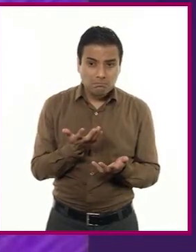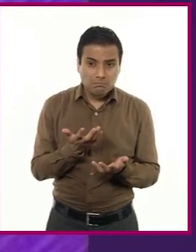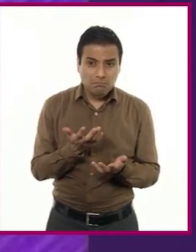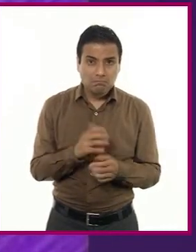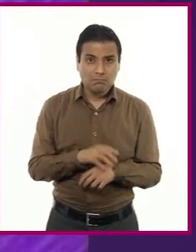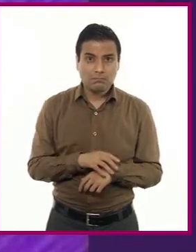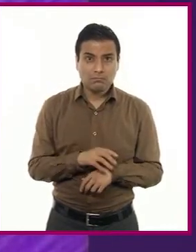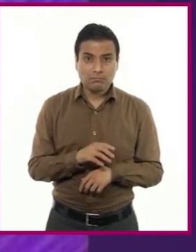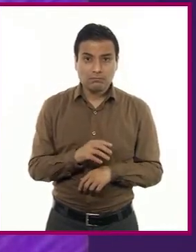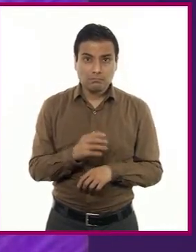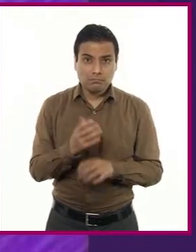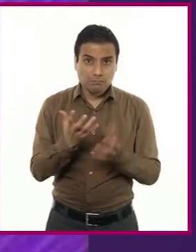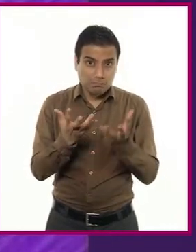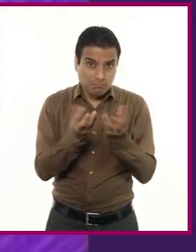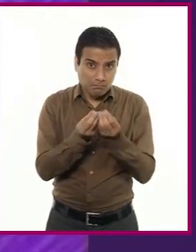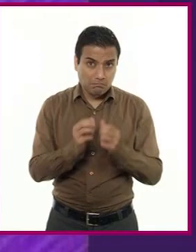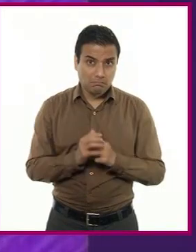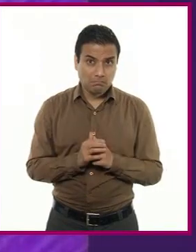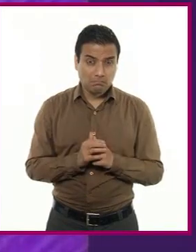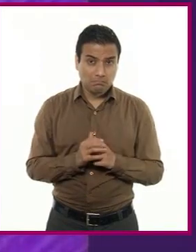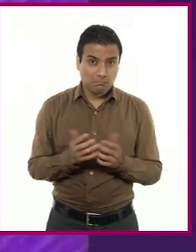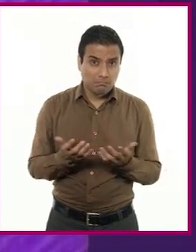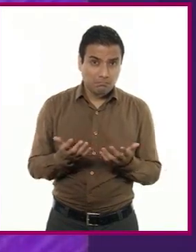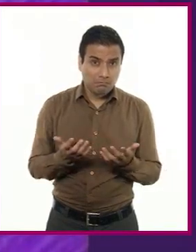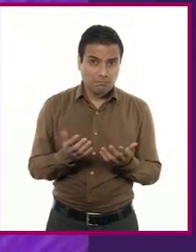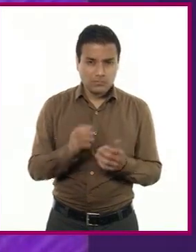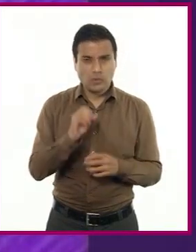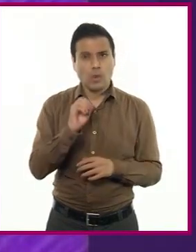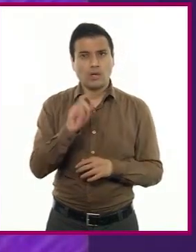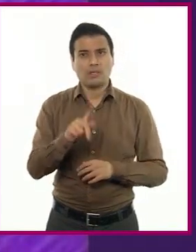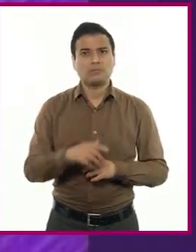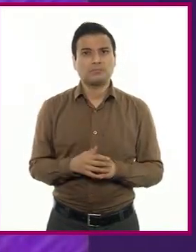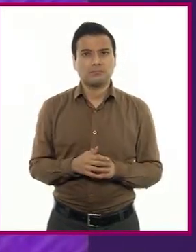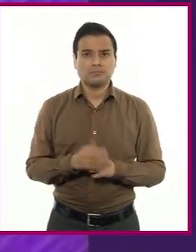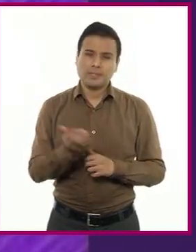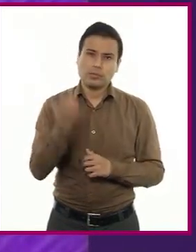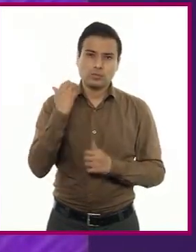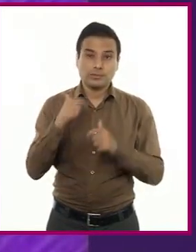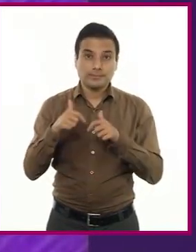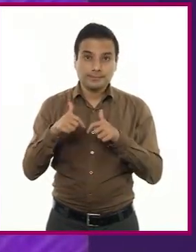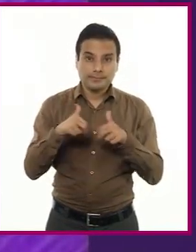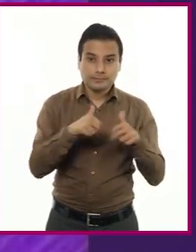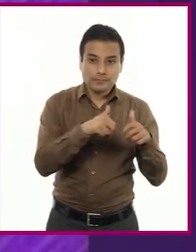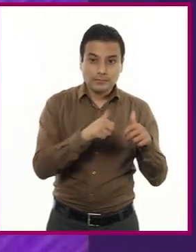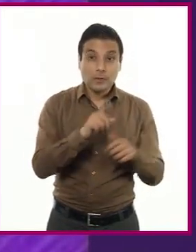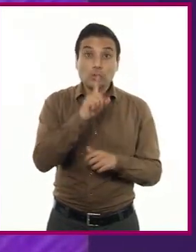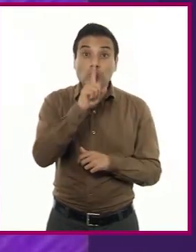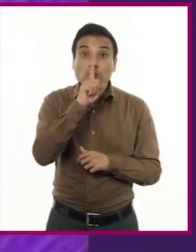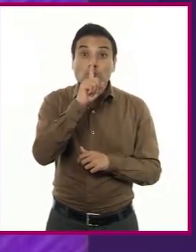Why don't we go? Why don't we? Okay, let's go. But keep quiet.